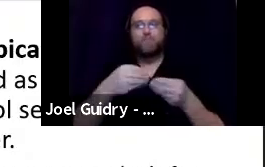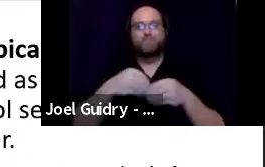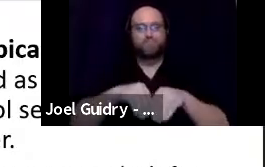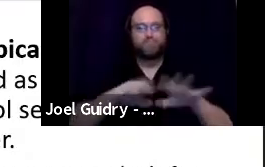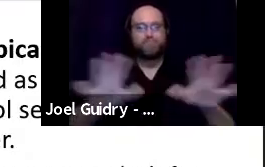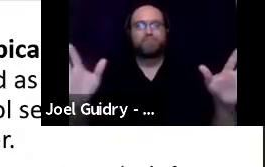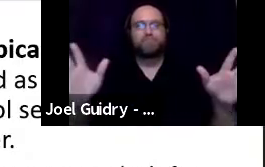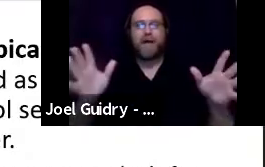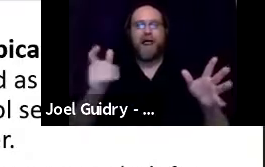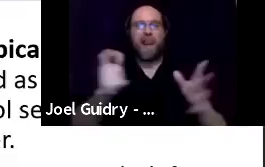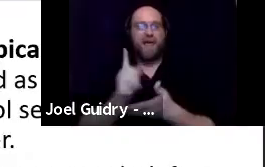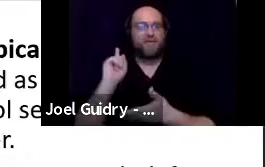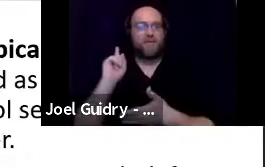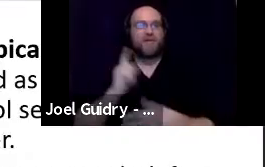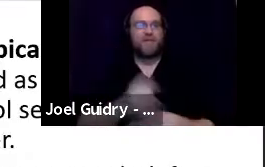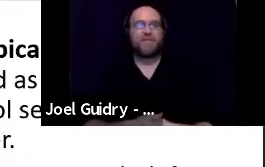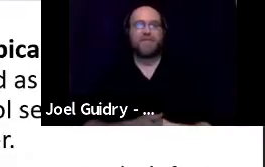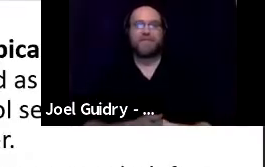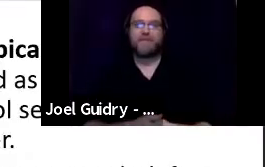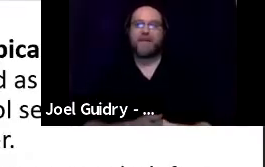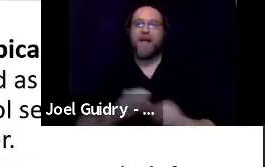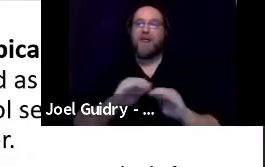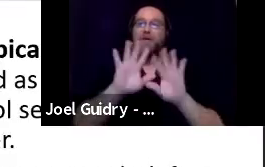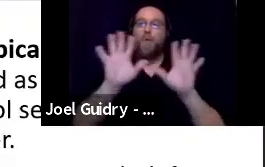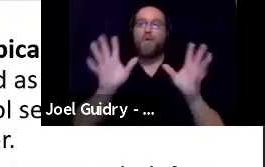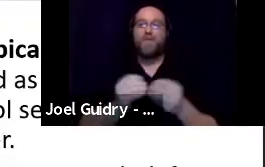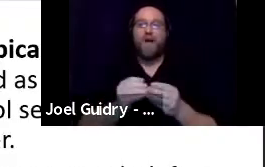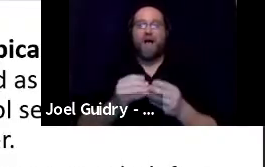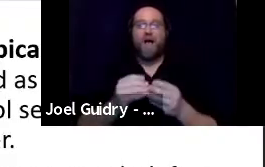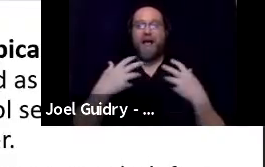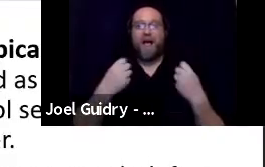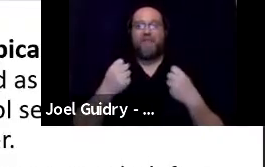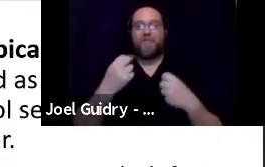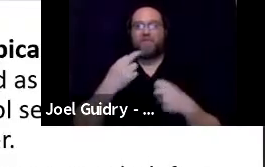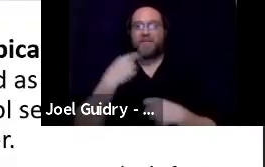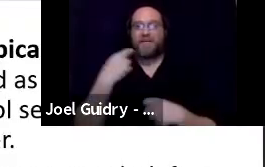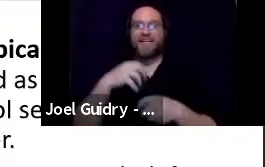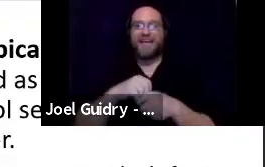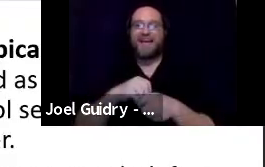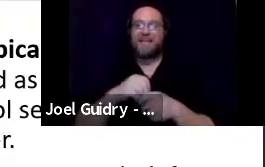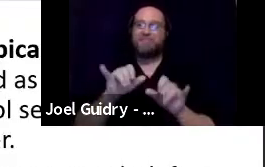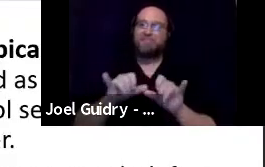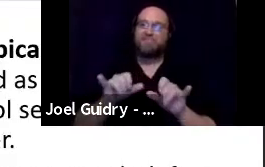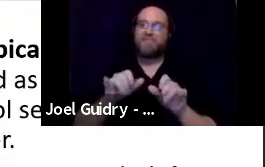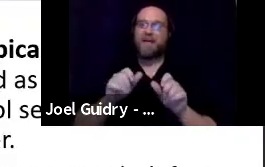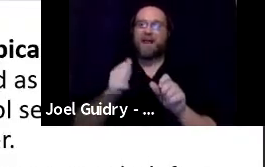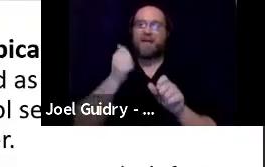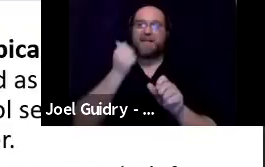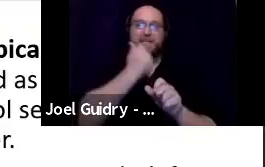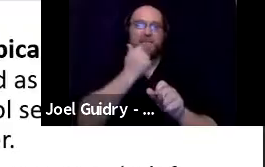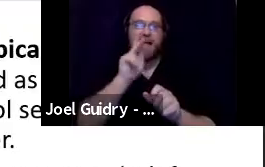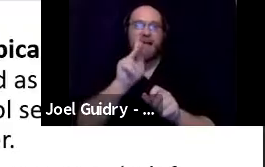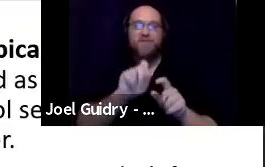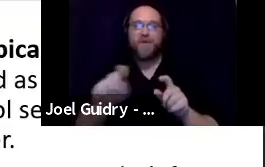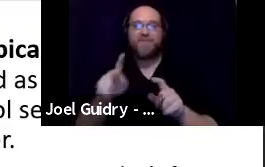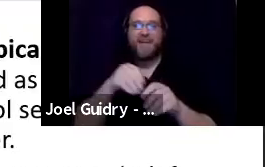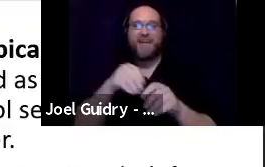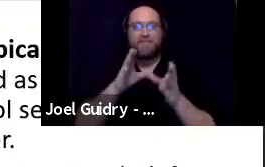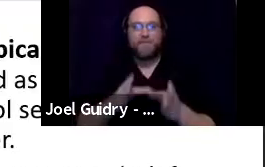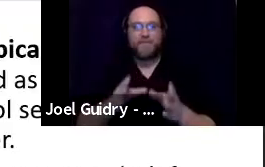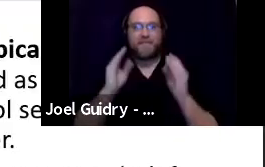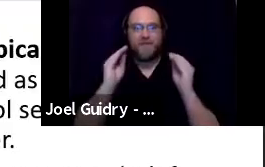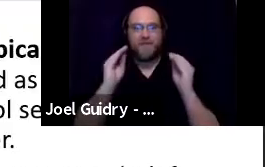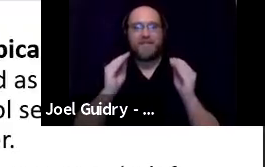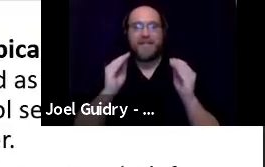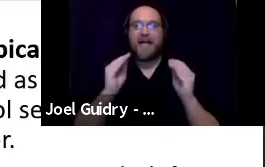overall health risk in a typical K-12 in-person instructional setting is classified as low risk. There are